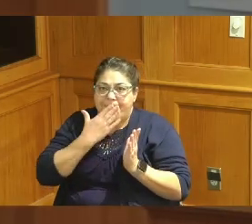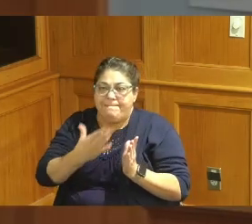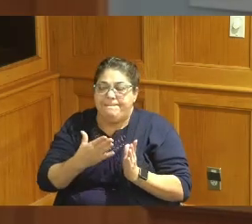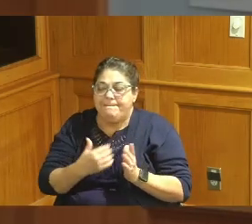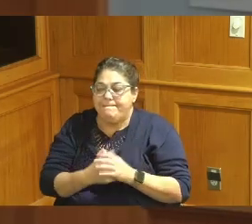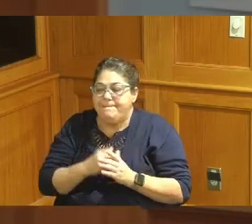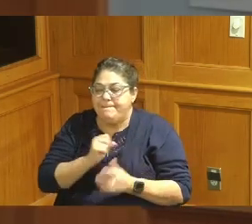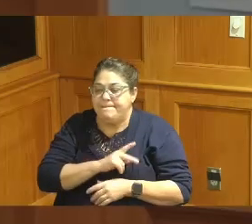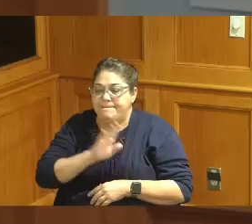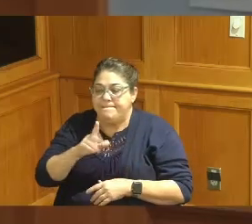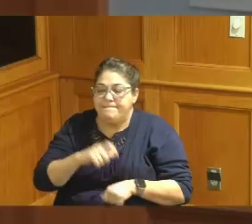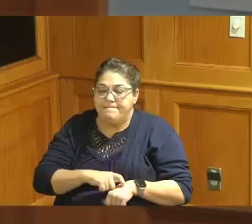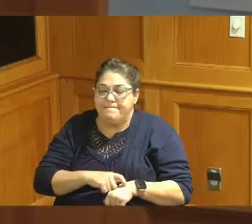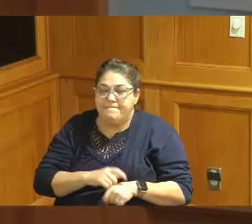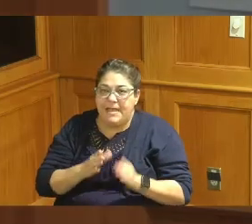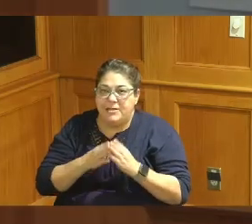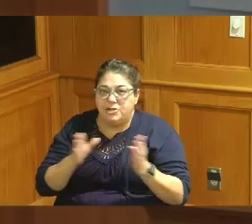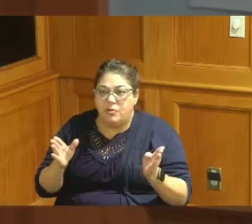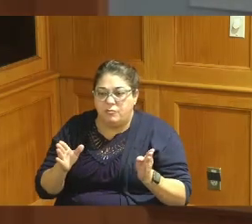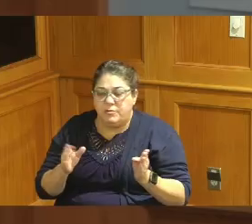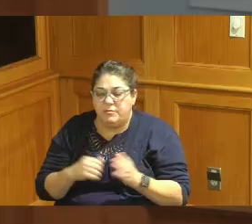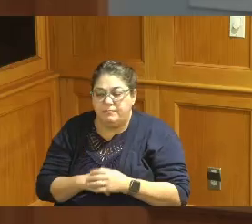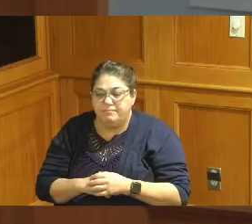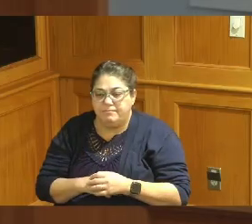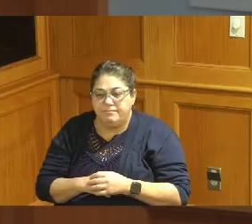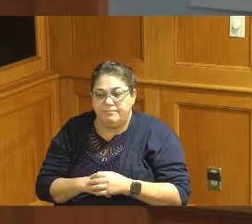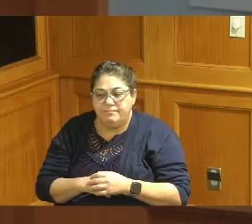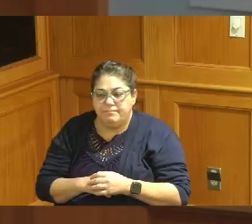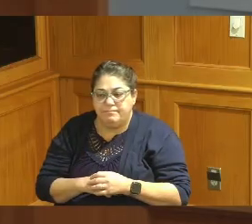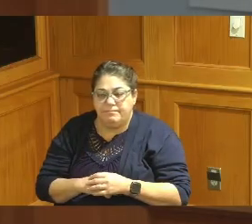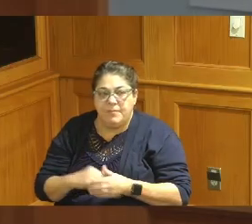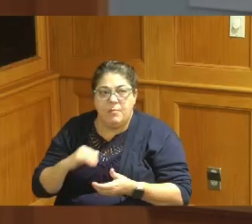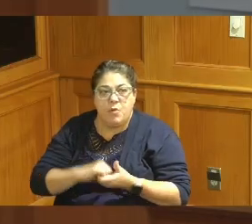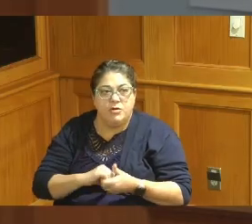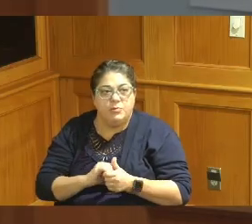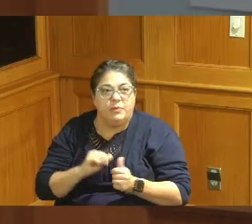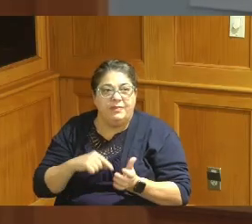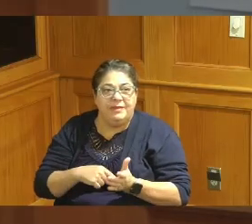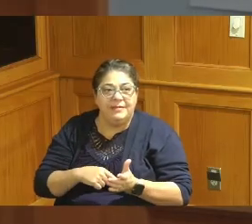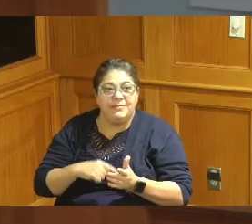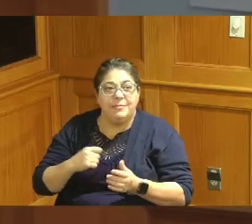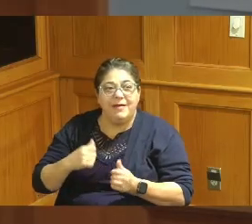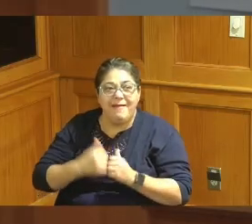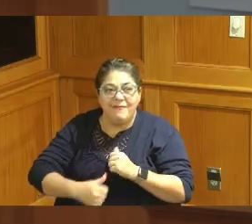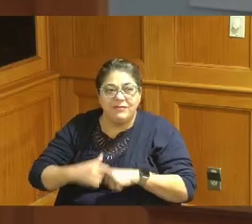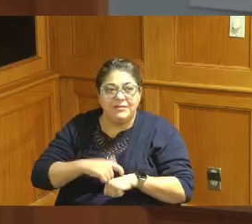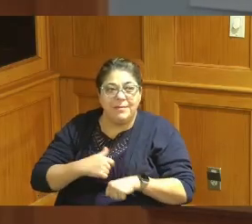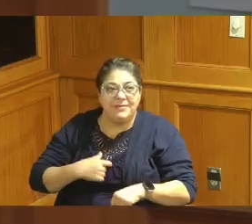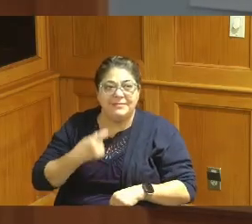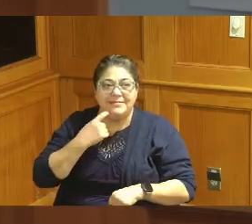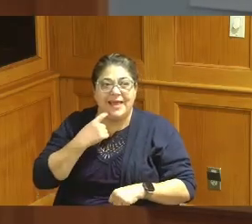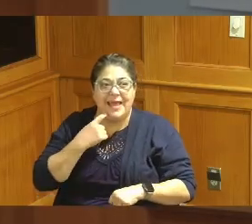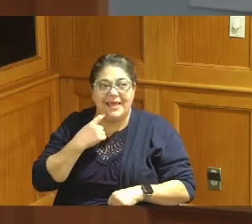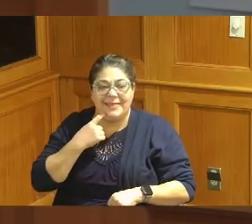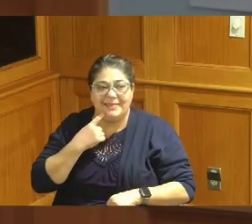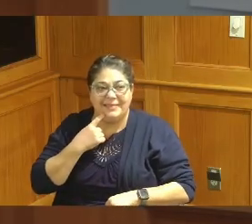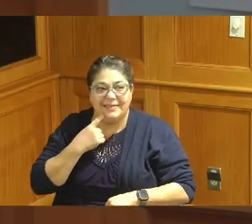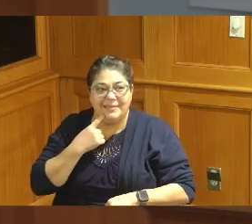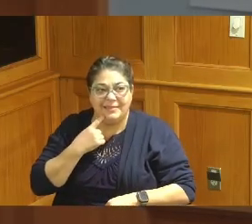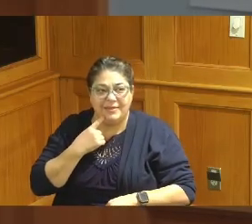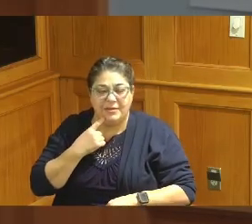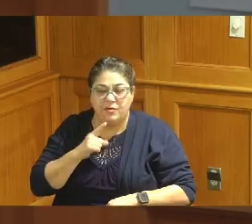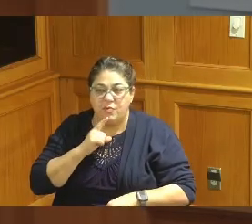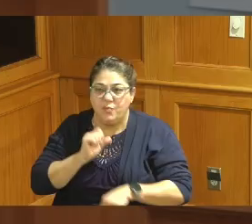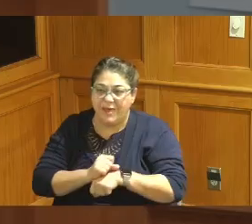time, and I appreciate in general just, again, the partnership. I say this every time, but it is one, it really was